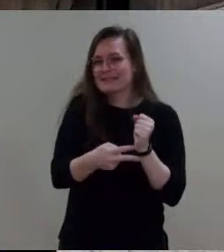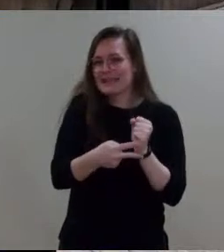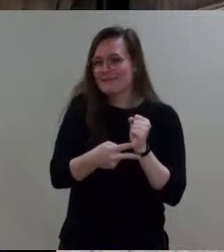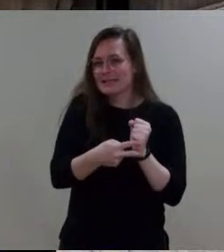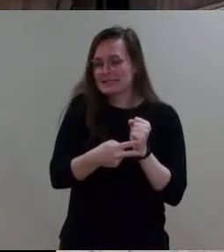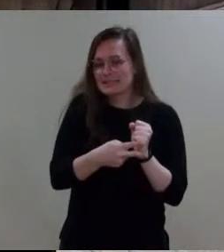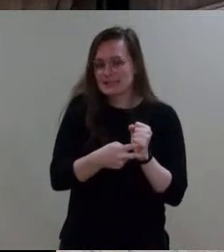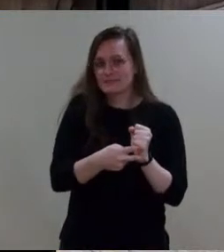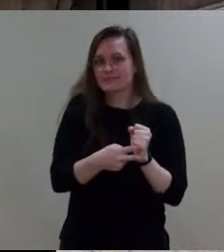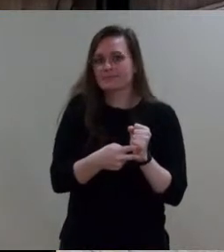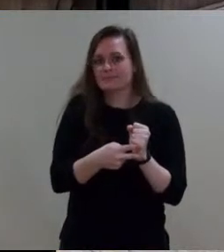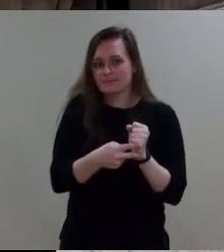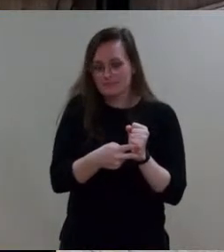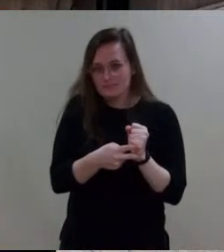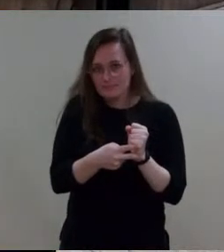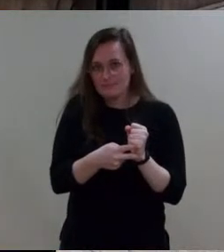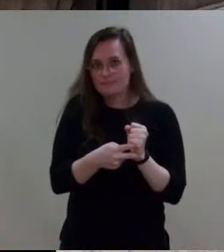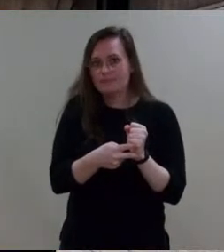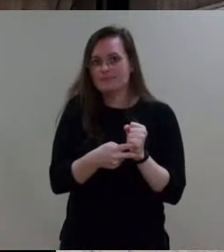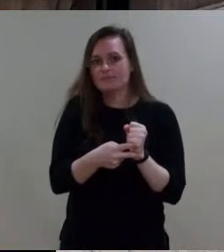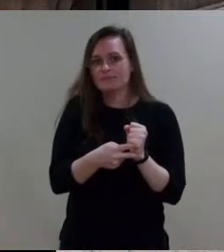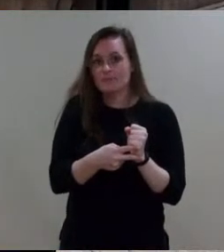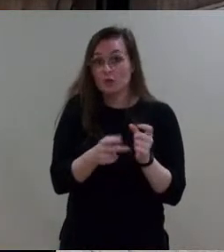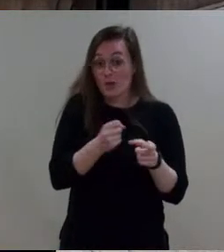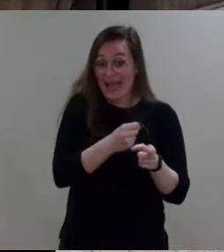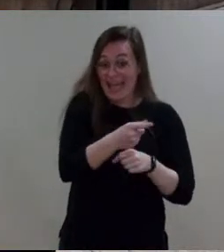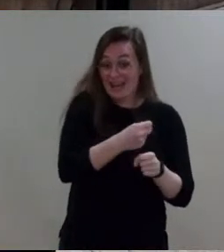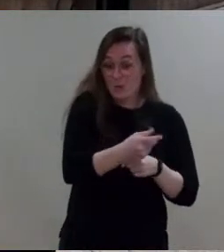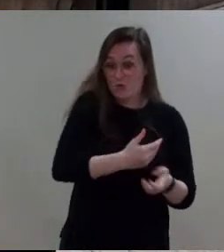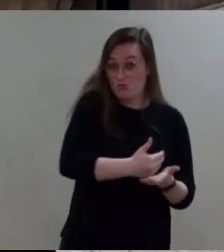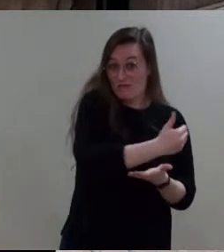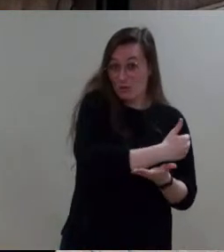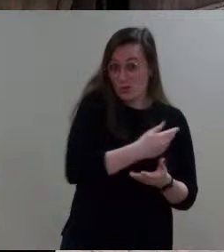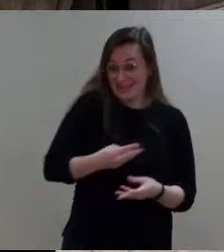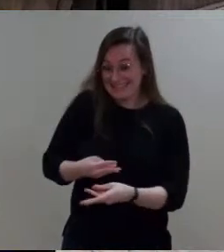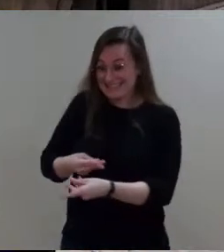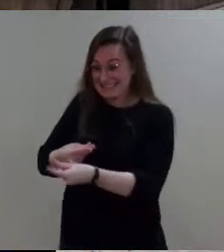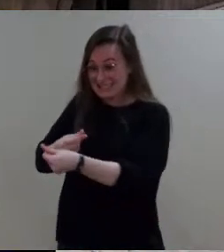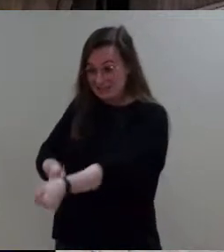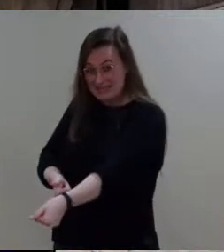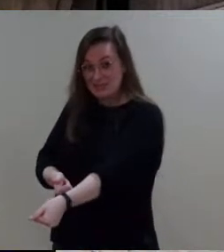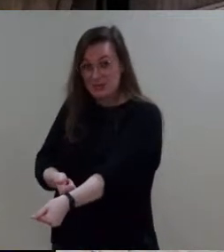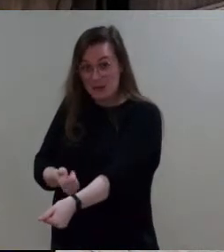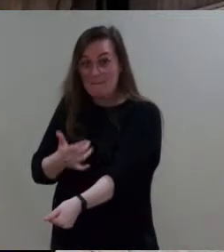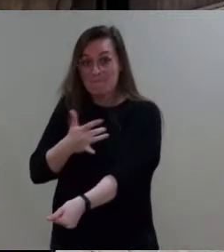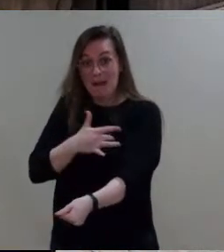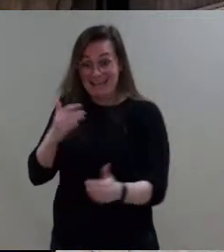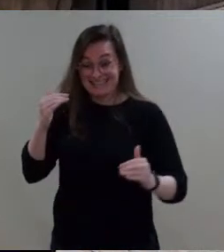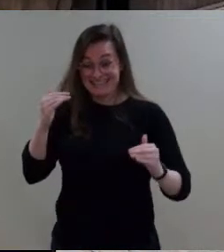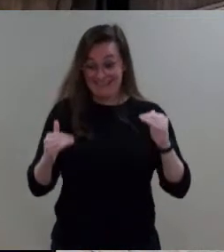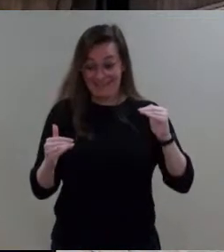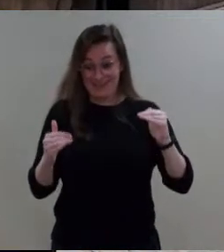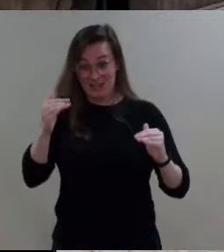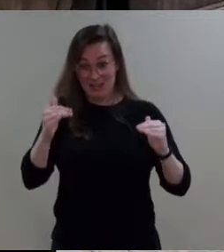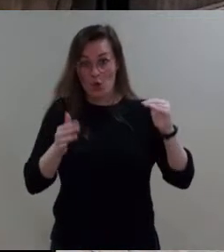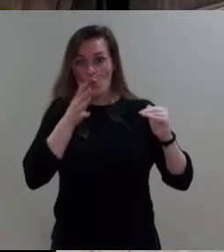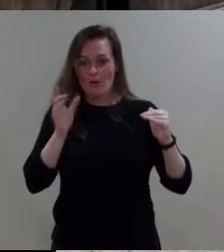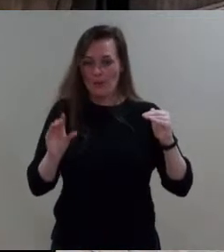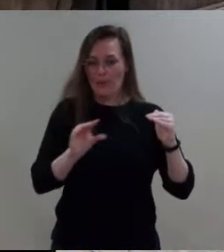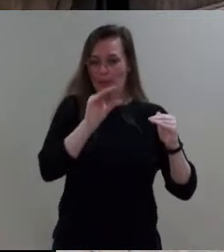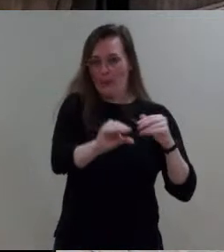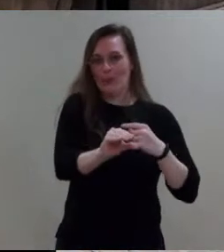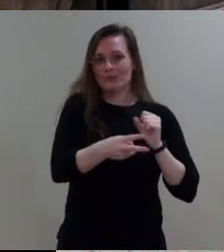and typically the difference between the annual revenue and the expenses used to top up that reserve. But let me go back to